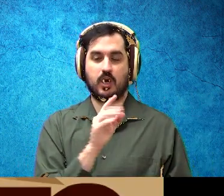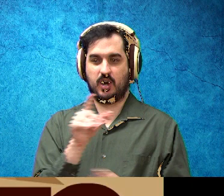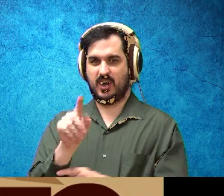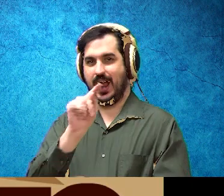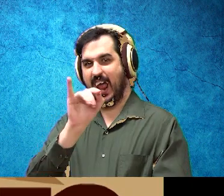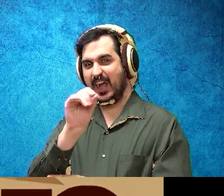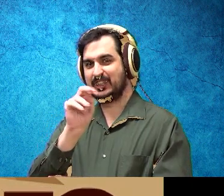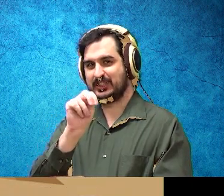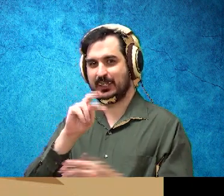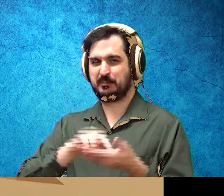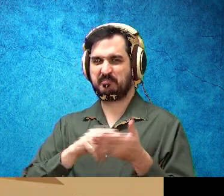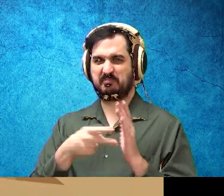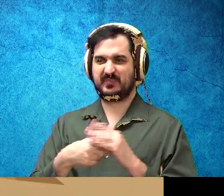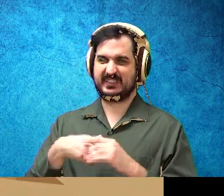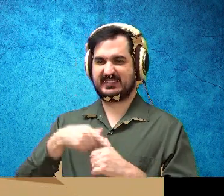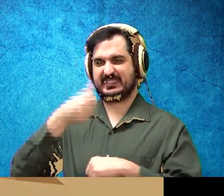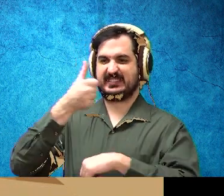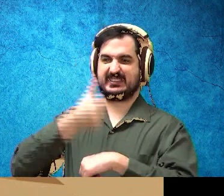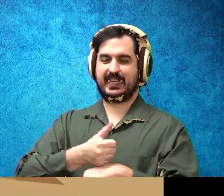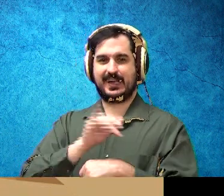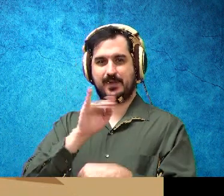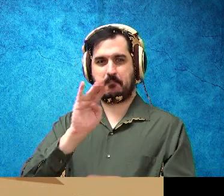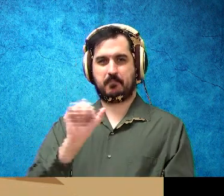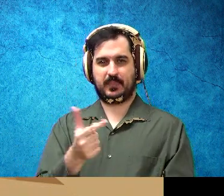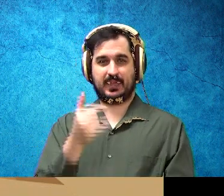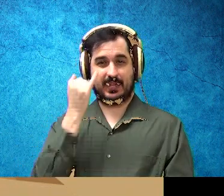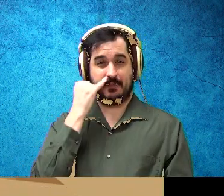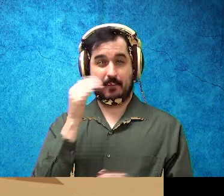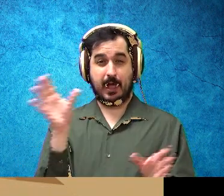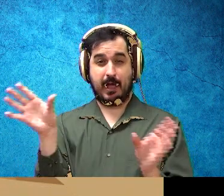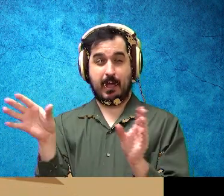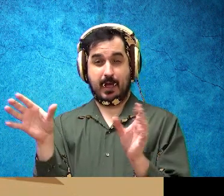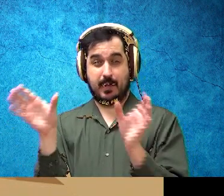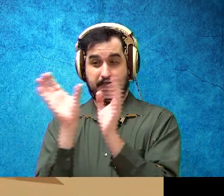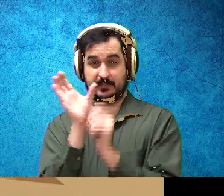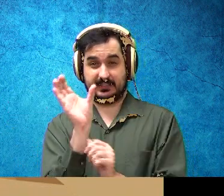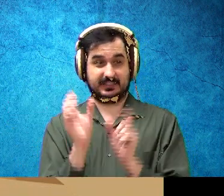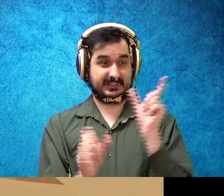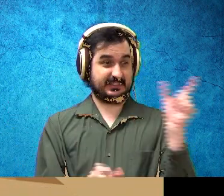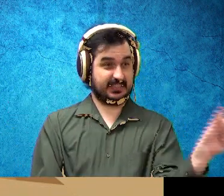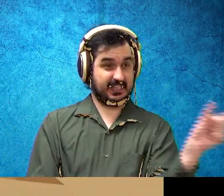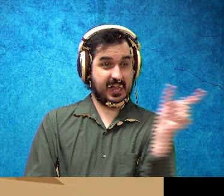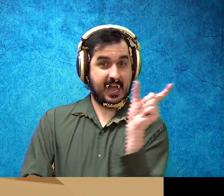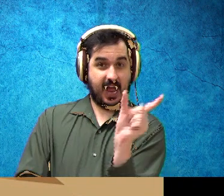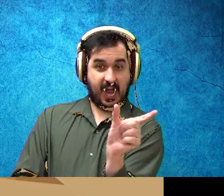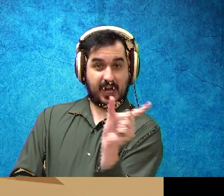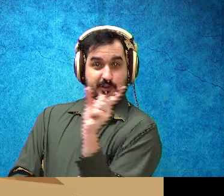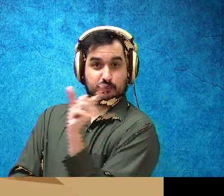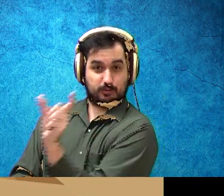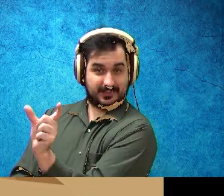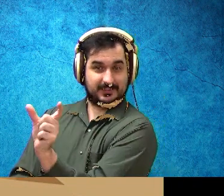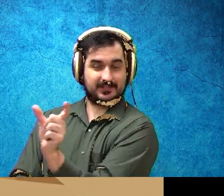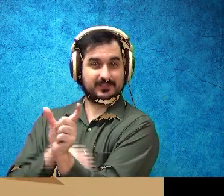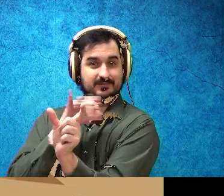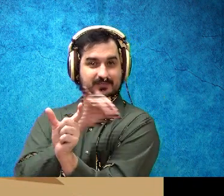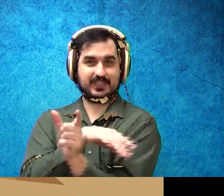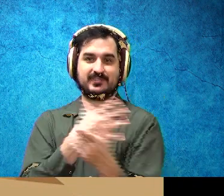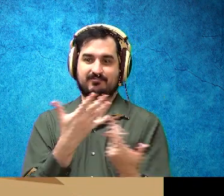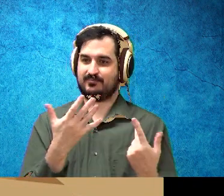being. So if you put it all together, you can figure out the meaning of the word dehydration, a state in which something or someone lacks